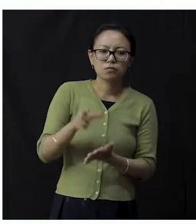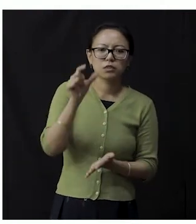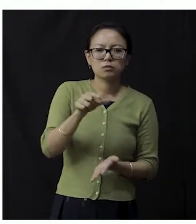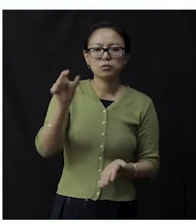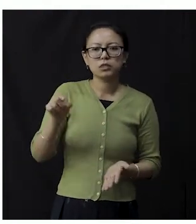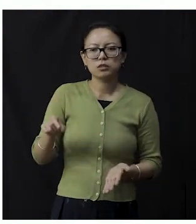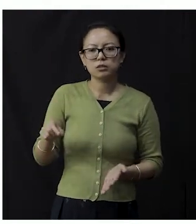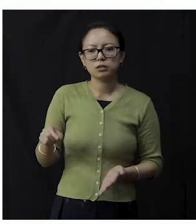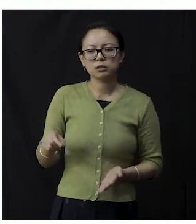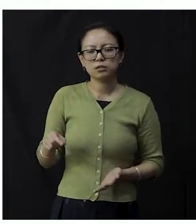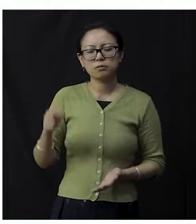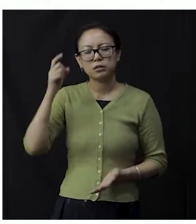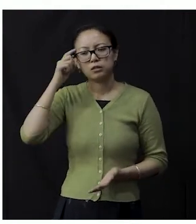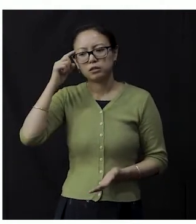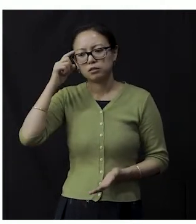do with him.